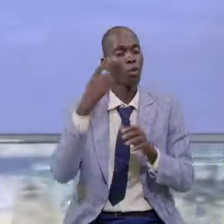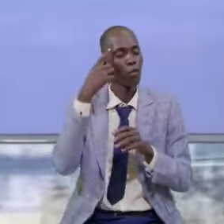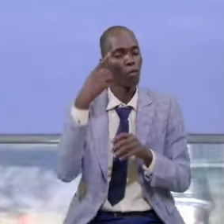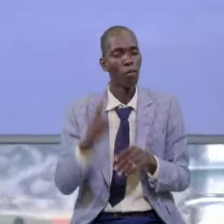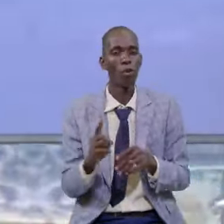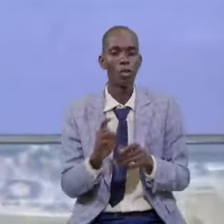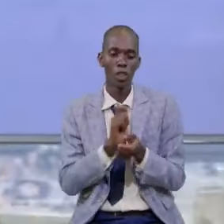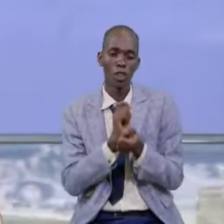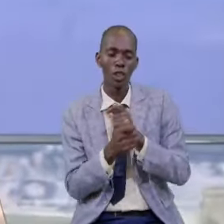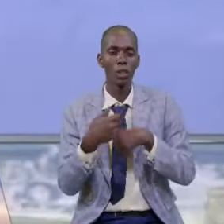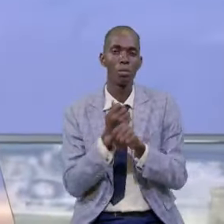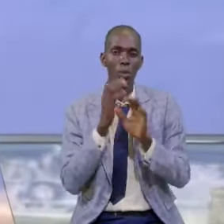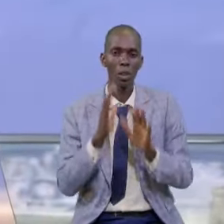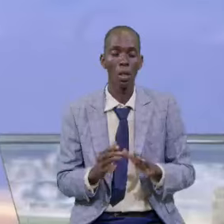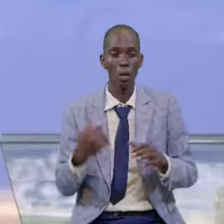I'm looking at